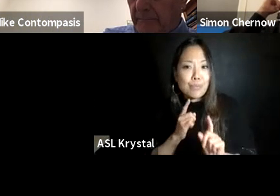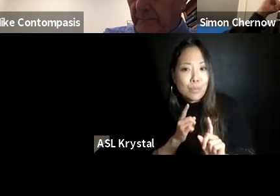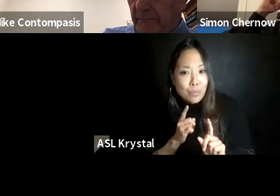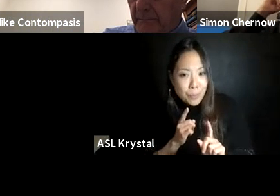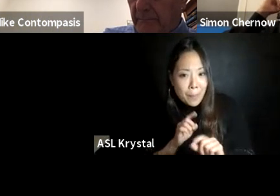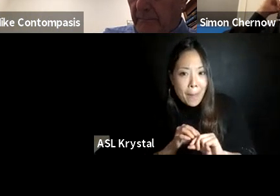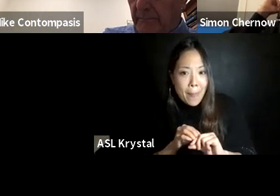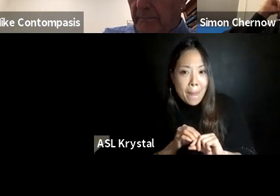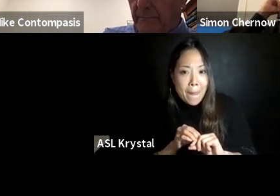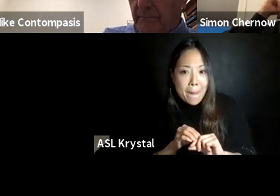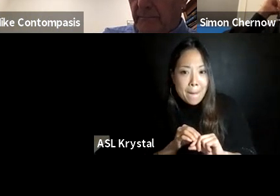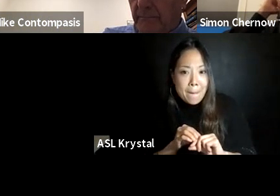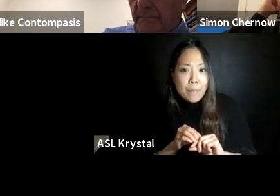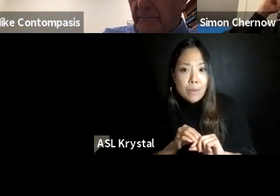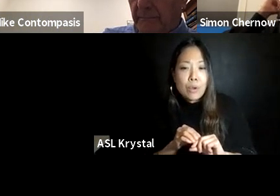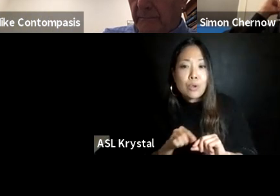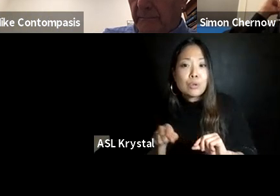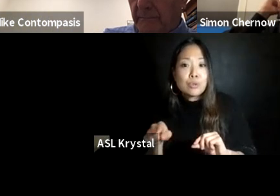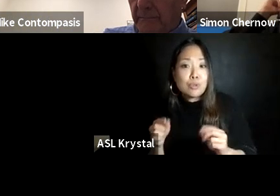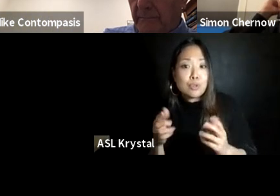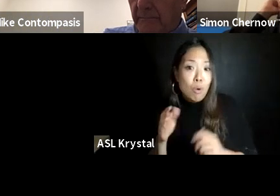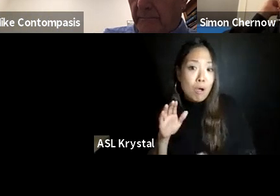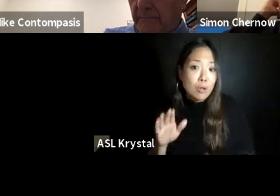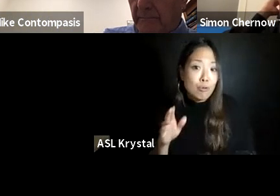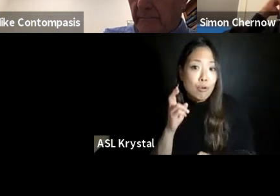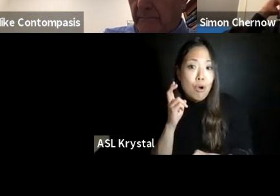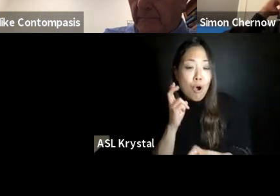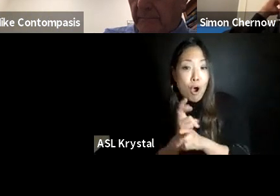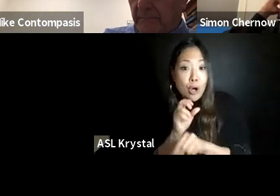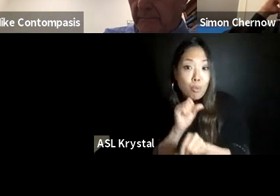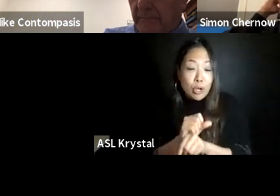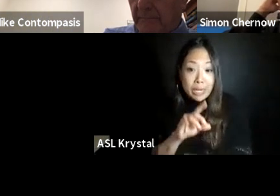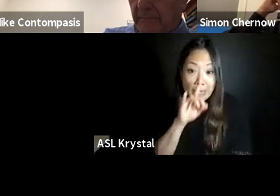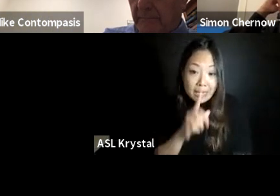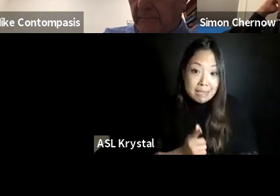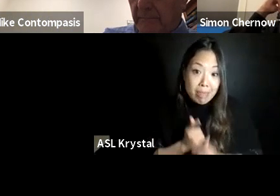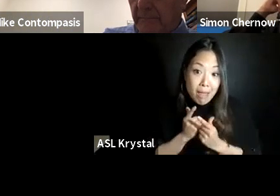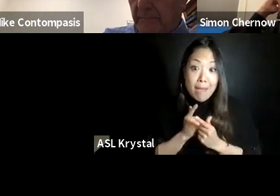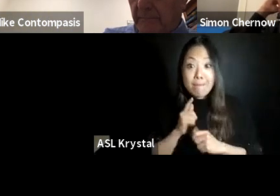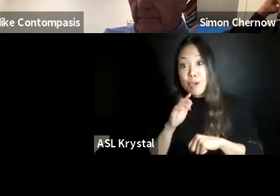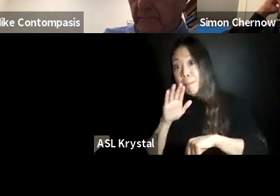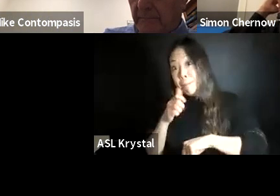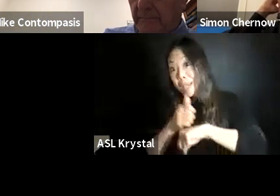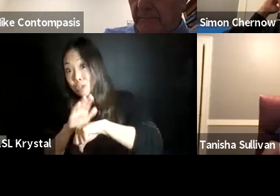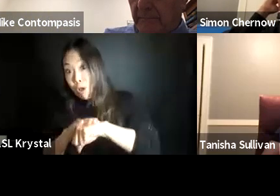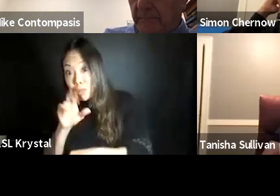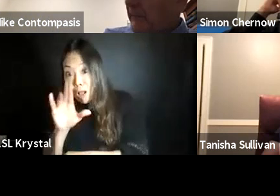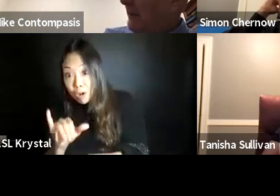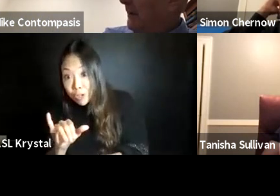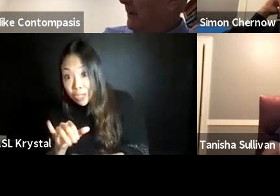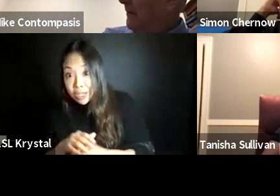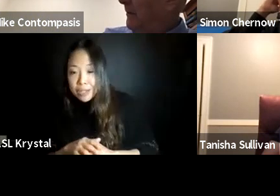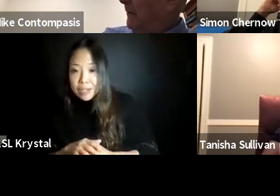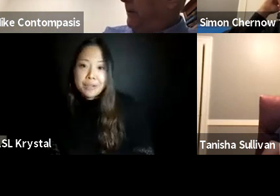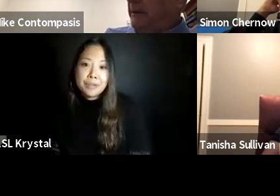own smart, hardworking kids' life depend on tier on the lottery? Seconds left. Or another way around? Thank